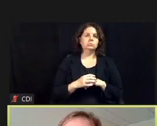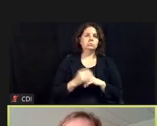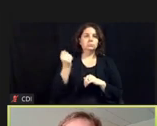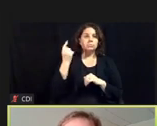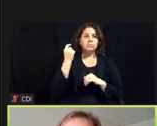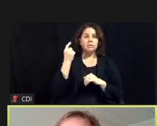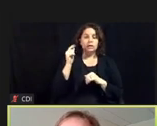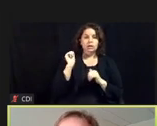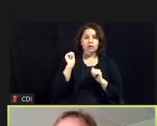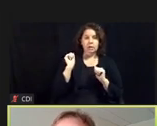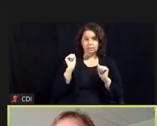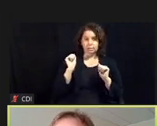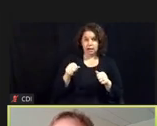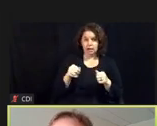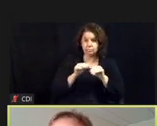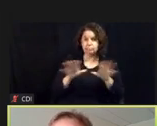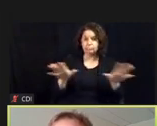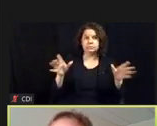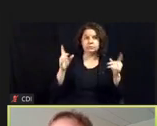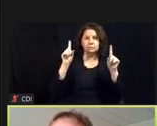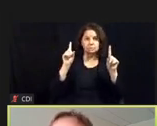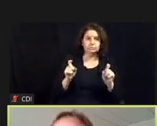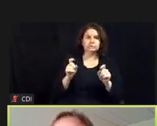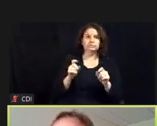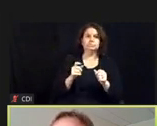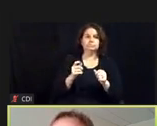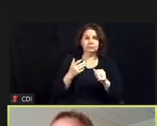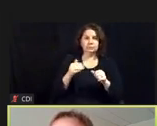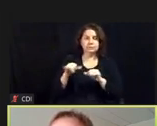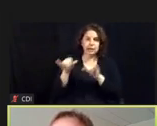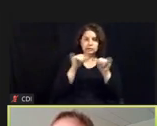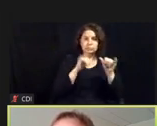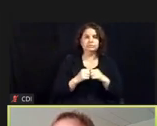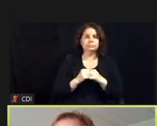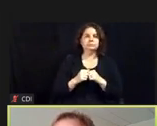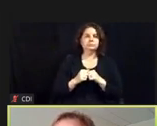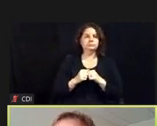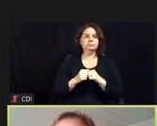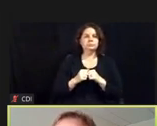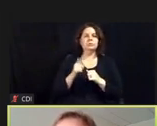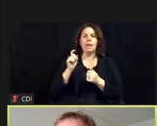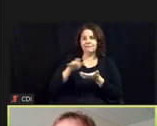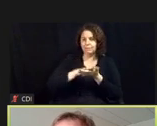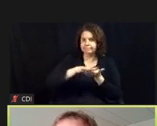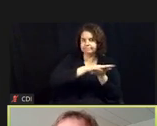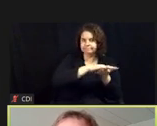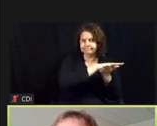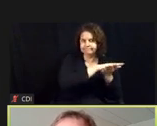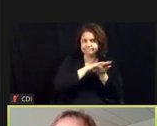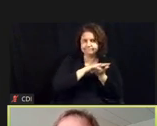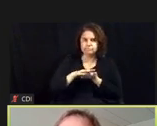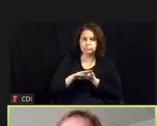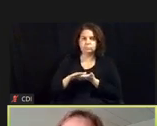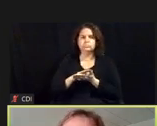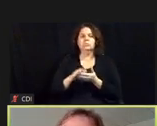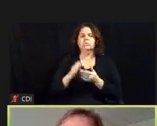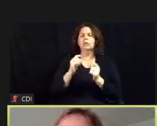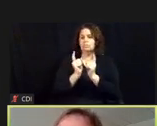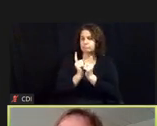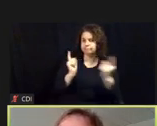standards, they have the disinfection practices, social distance practices, et cetera, that have been verified through that